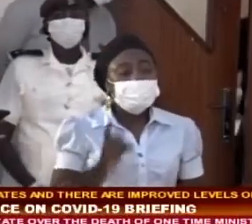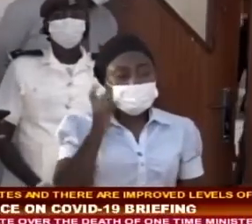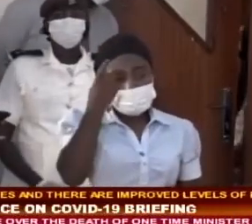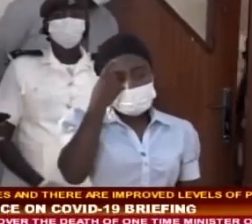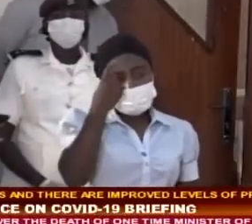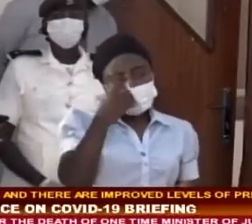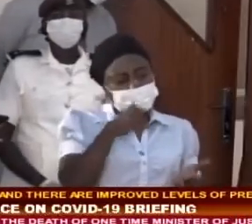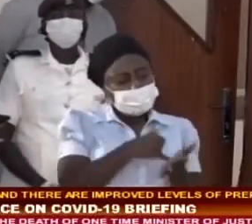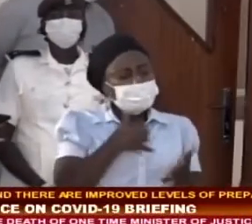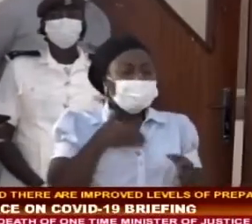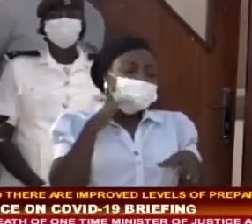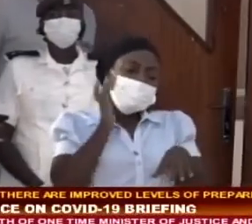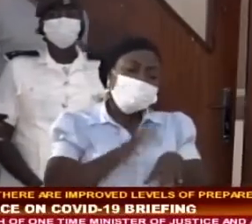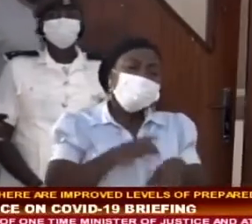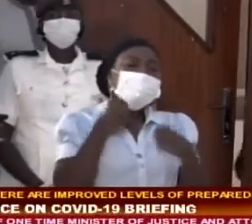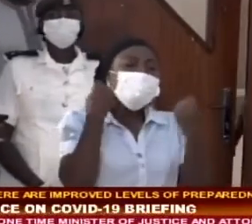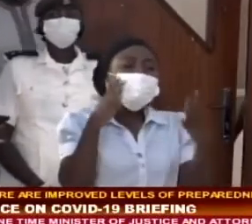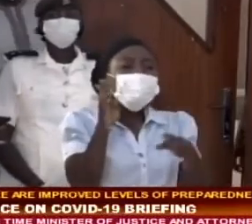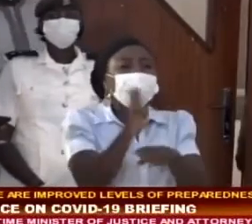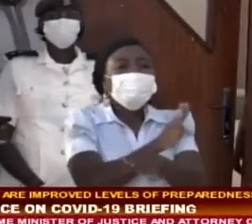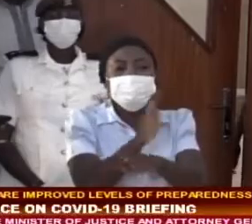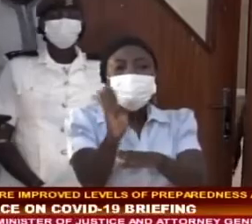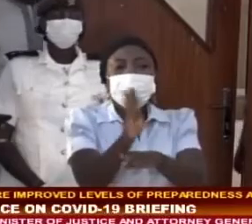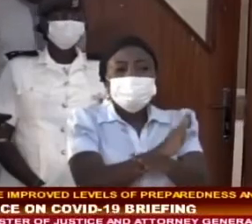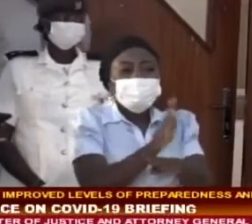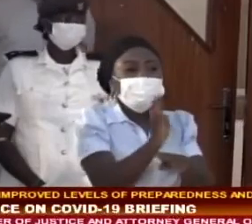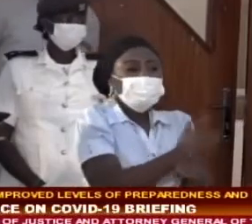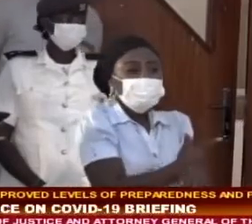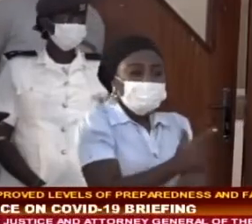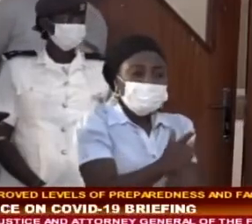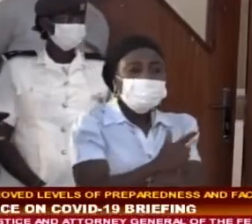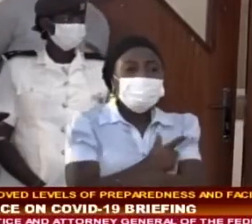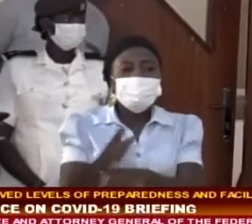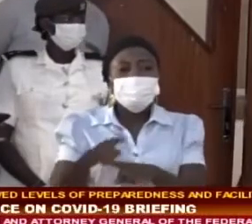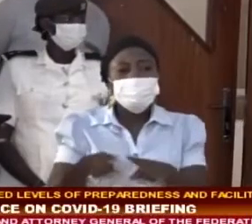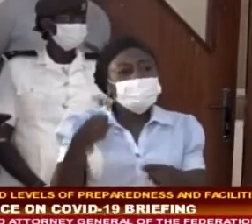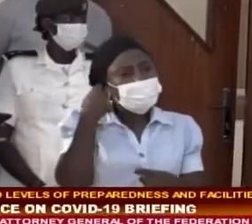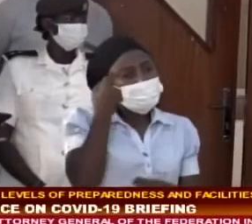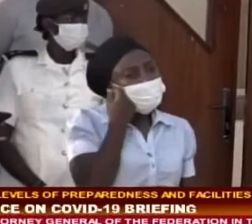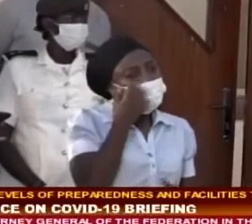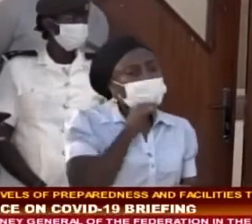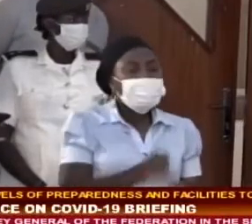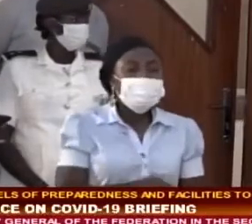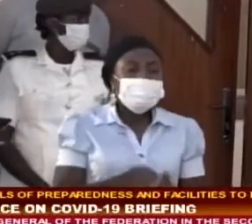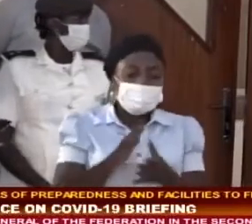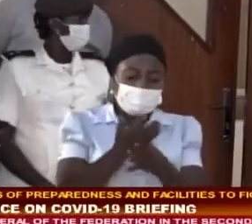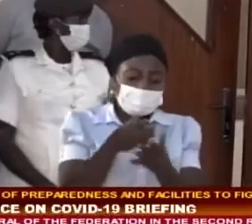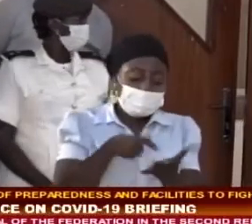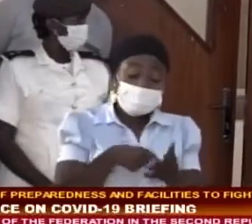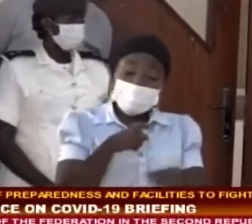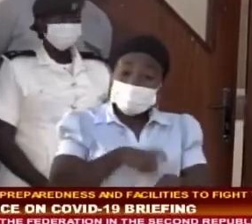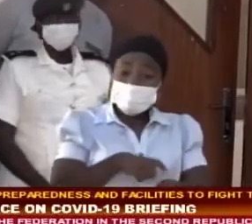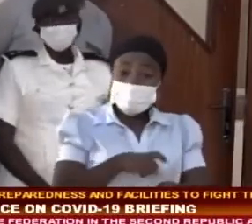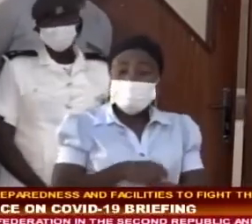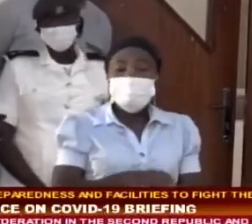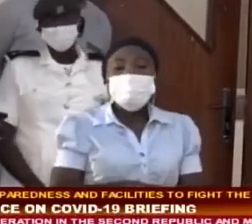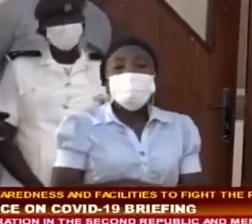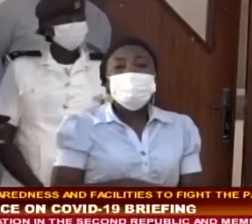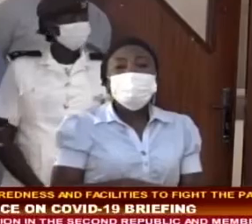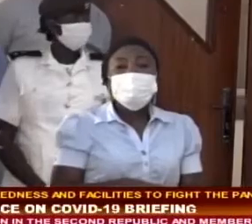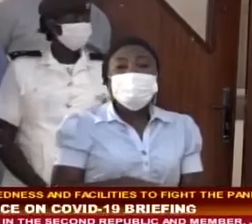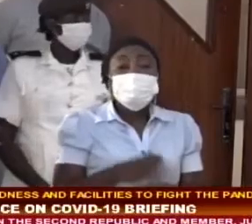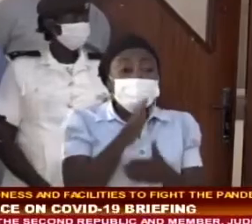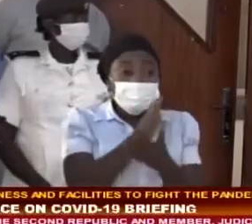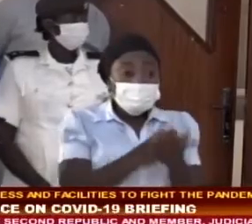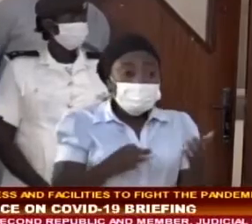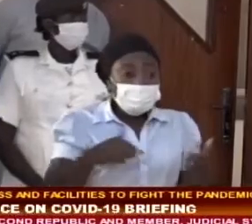government, has affected many businesses and labor activities. But I came to realize that within this period,